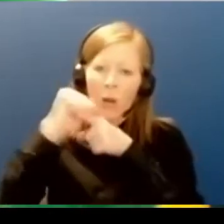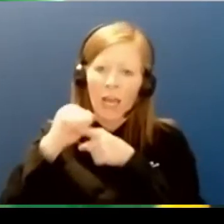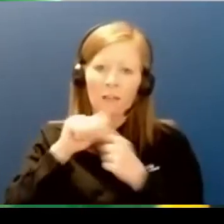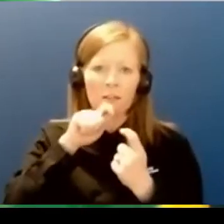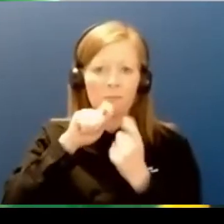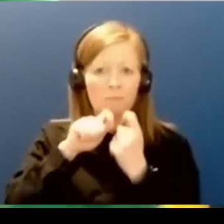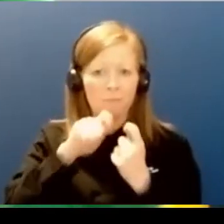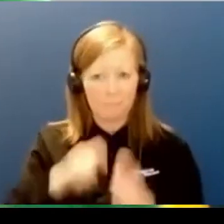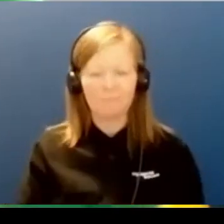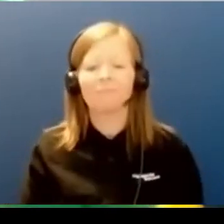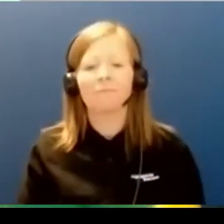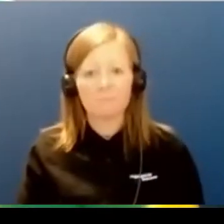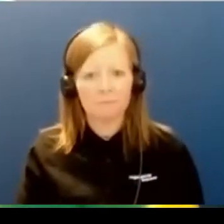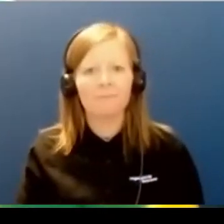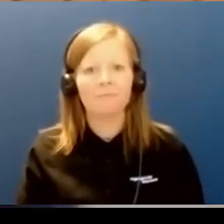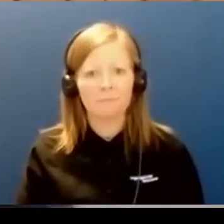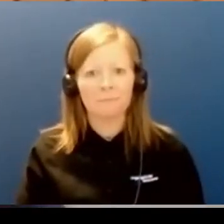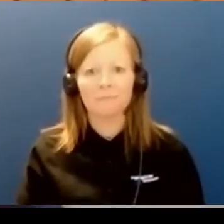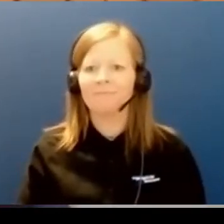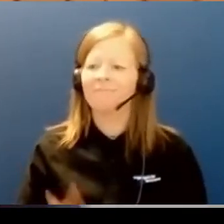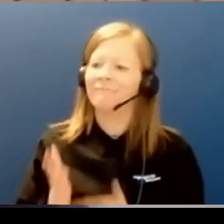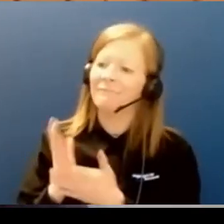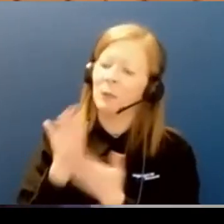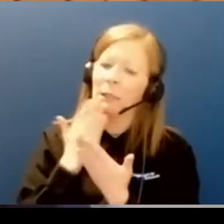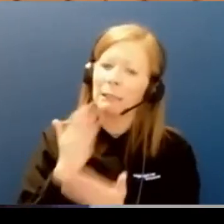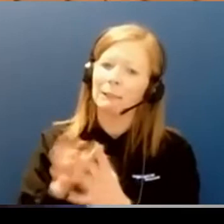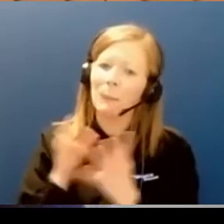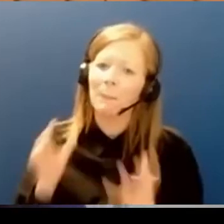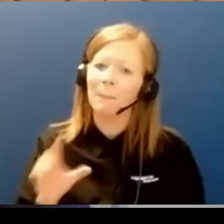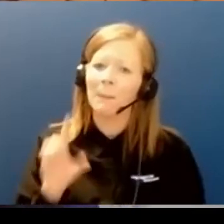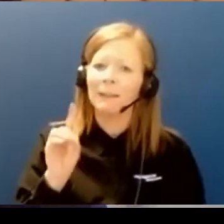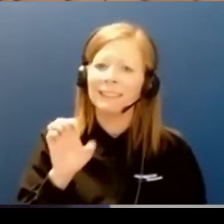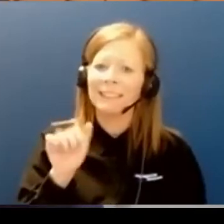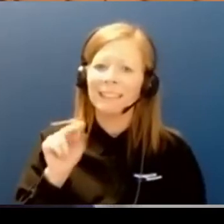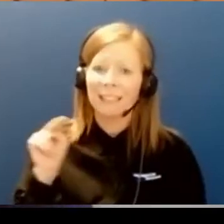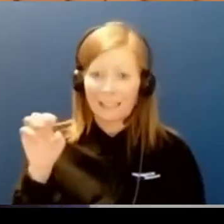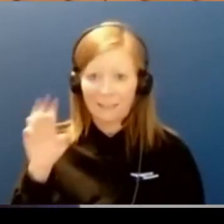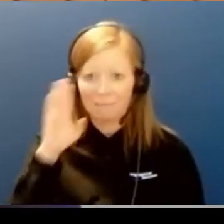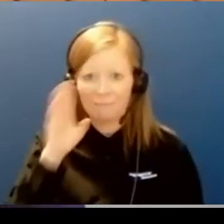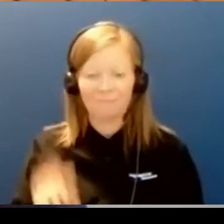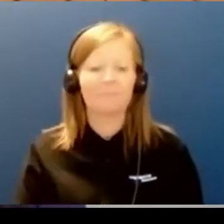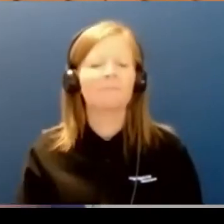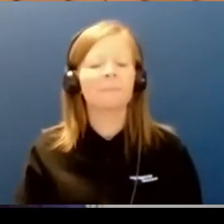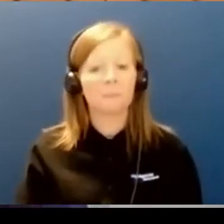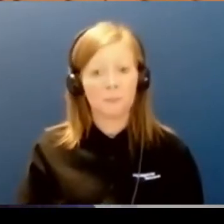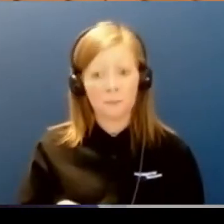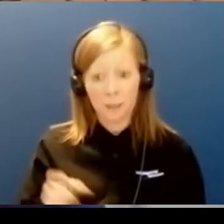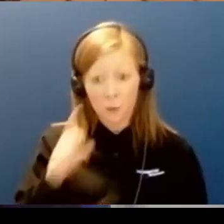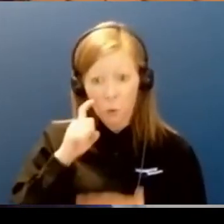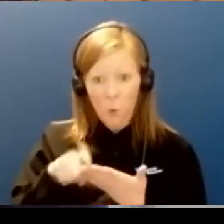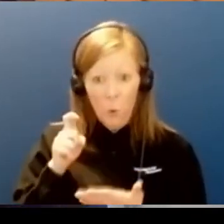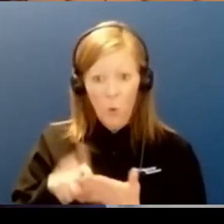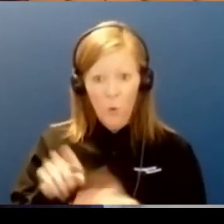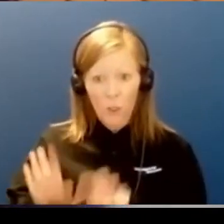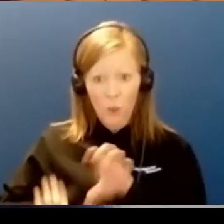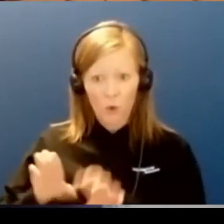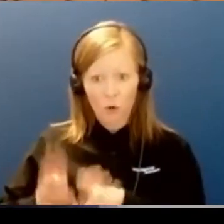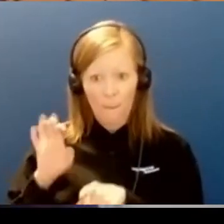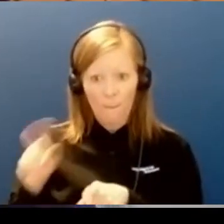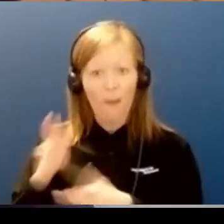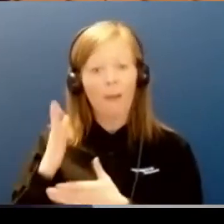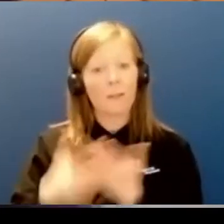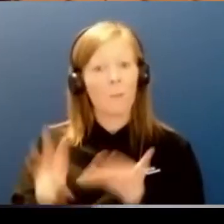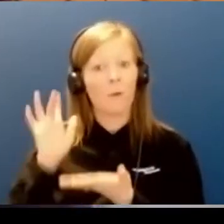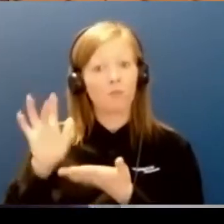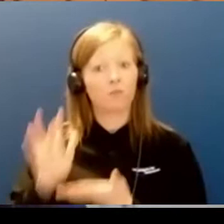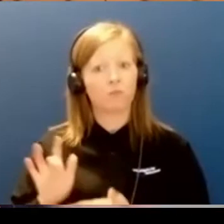that. All right, thank you so much, Deanne. If you've noticed in our chat box, we've included some of those resources that Dr.